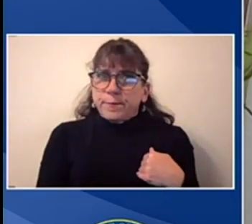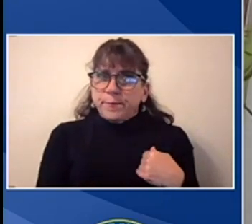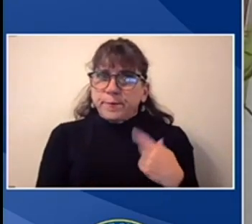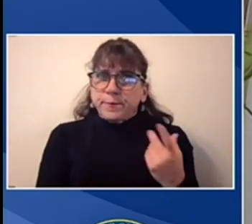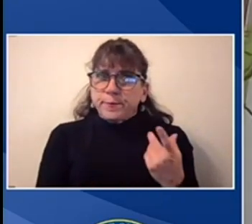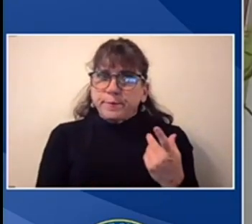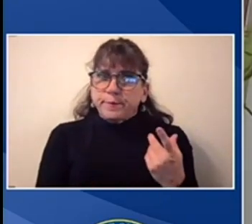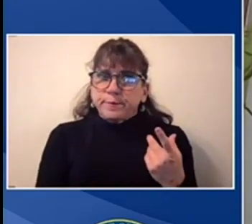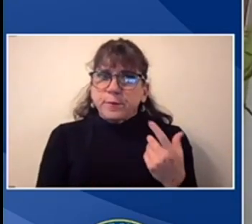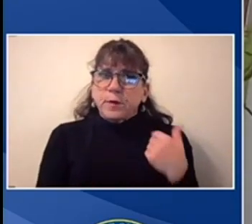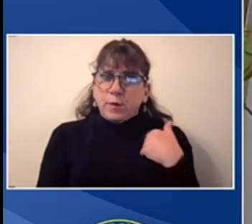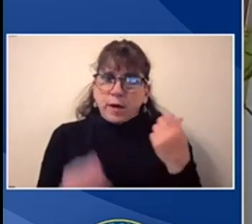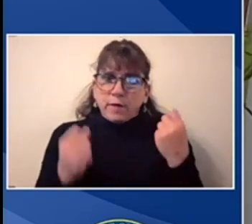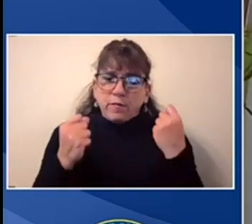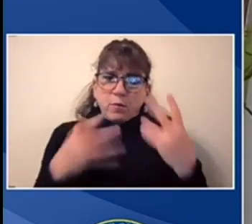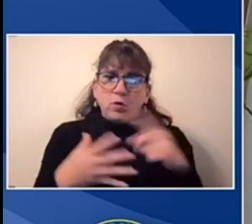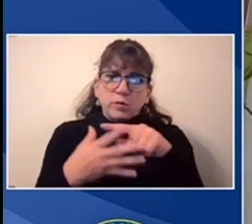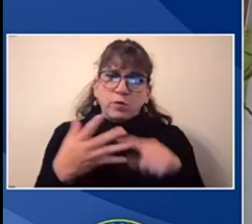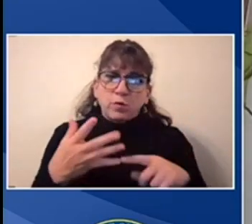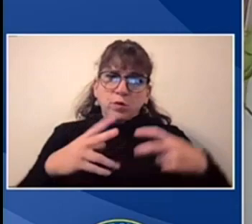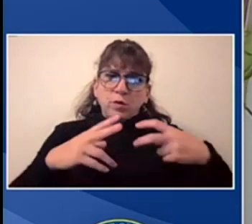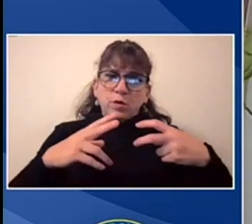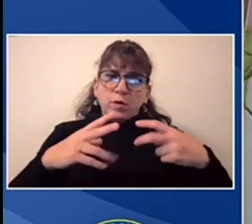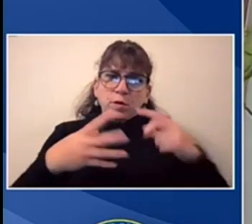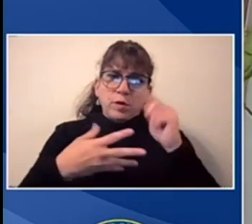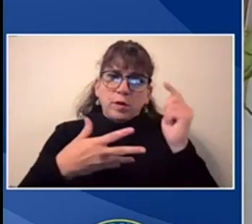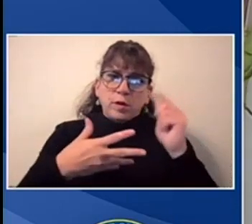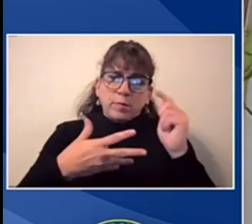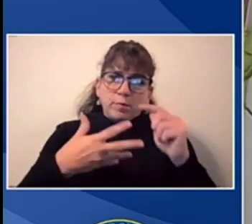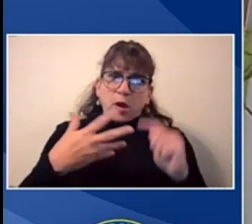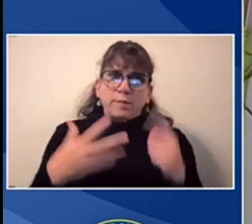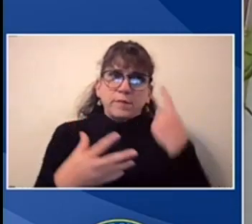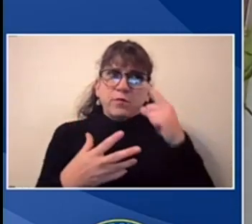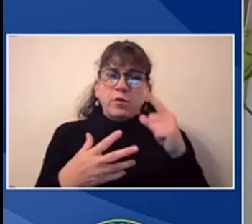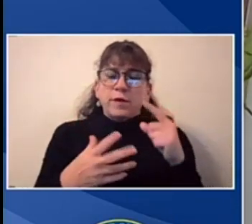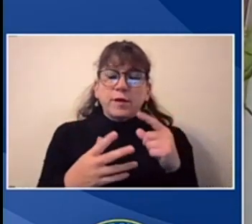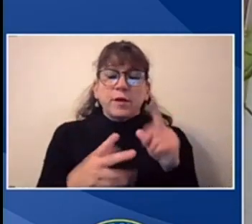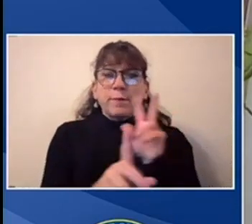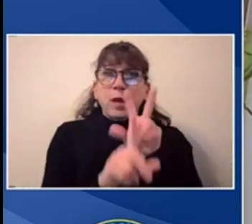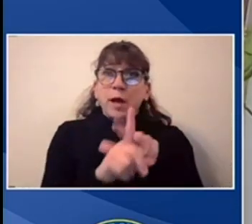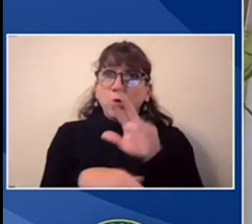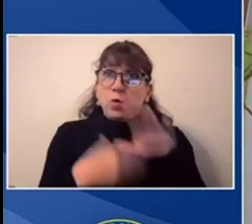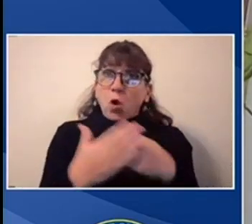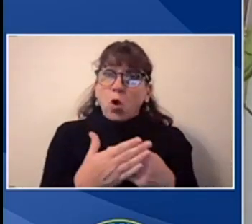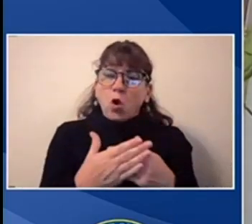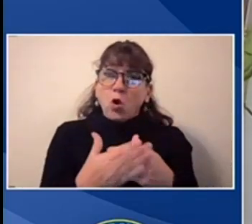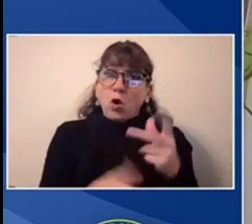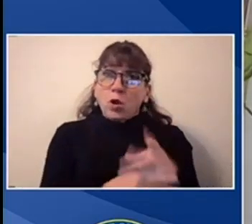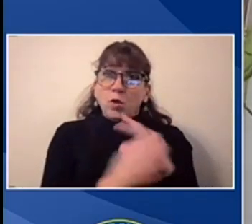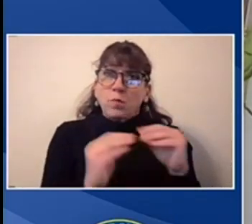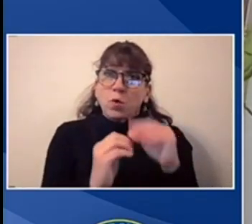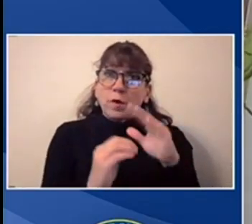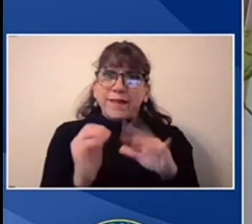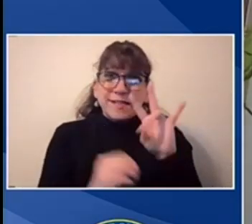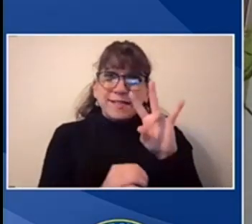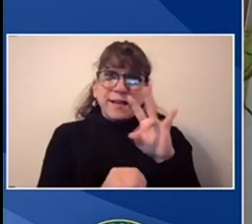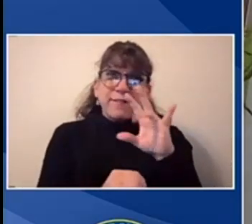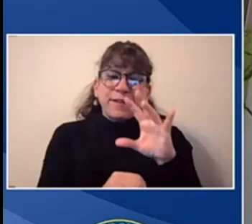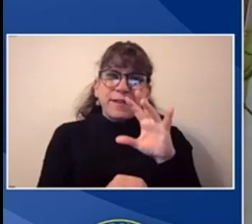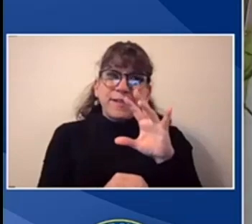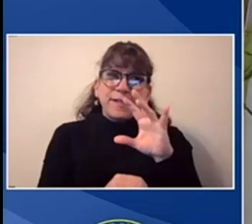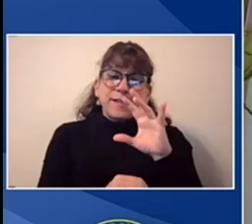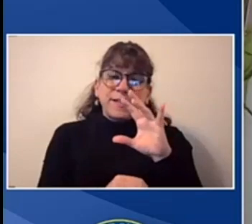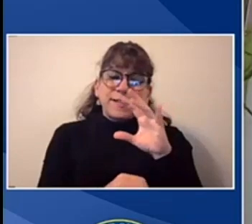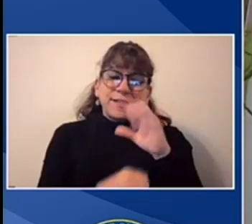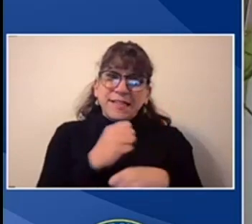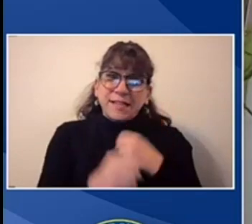you would have multiple prongs to this. For example, this could apply to all loans that are more than, say, 7 years old, and then for the newer